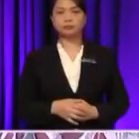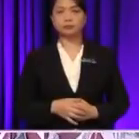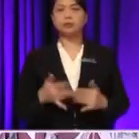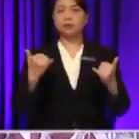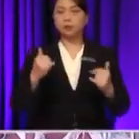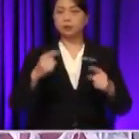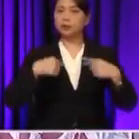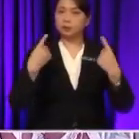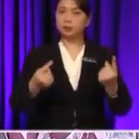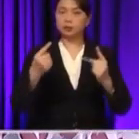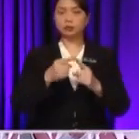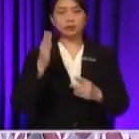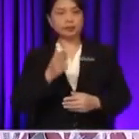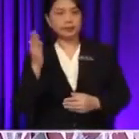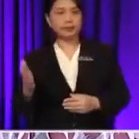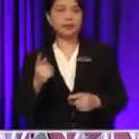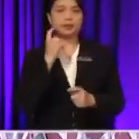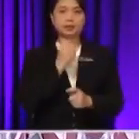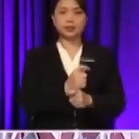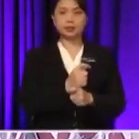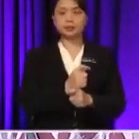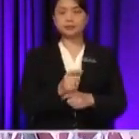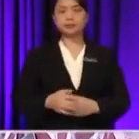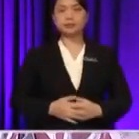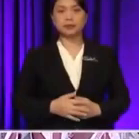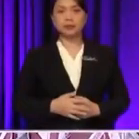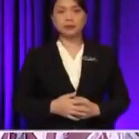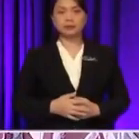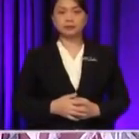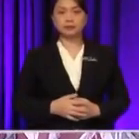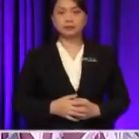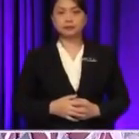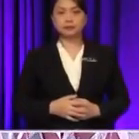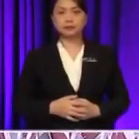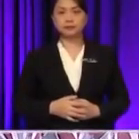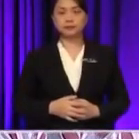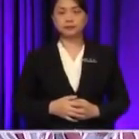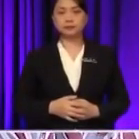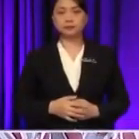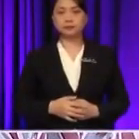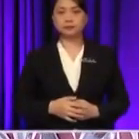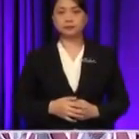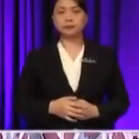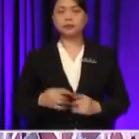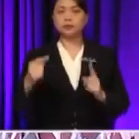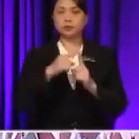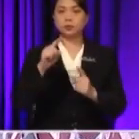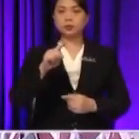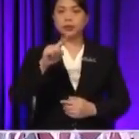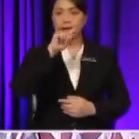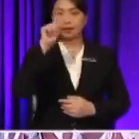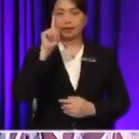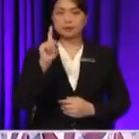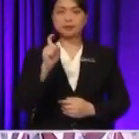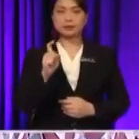the next task? So here we are going to continue analyzing our sample answer. So here I'm going to ask our students to circle or identify